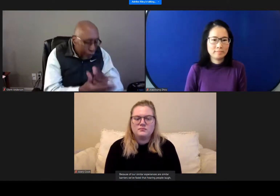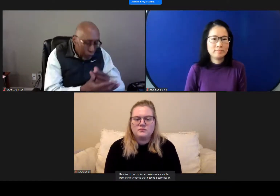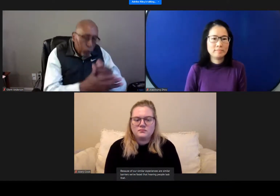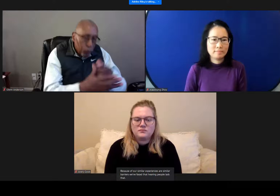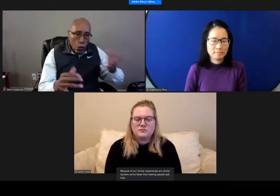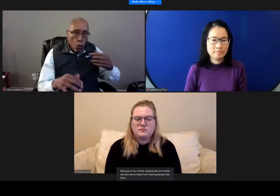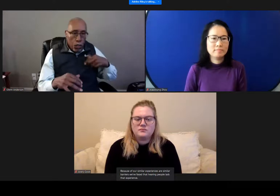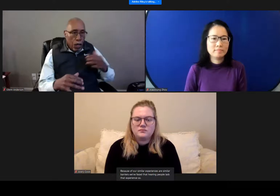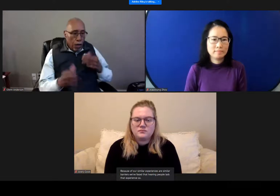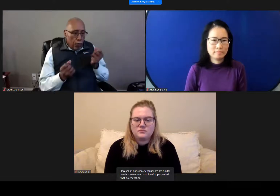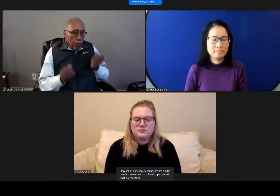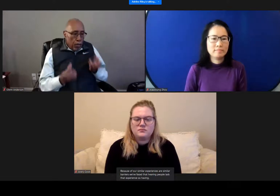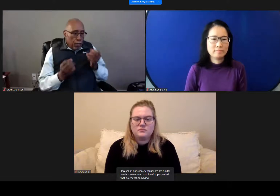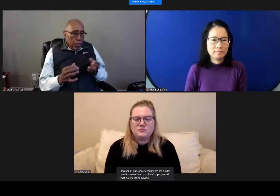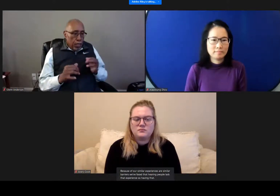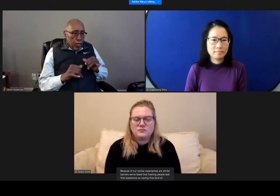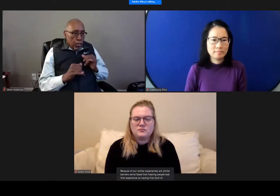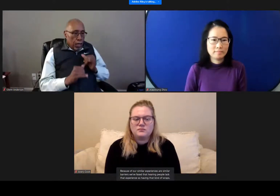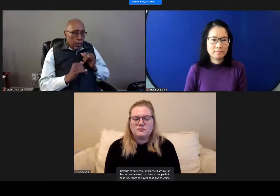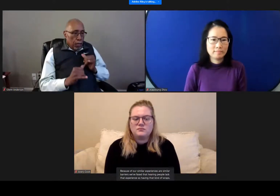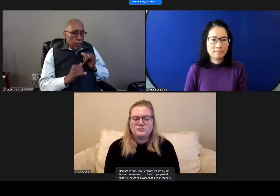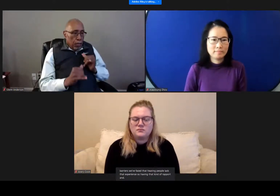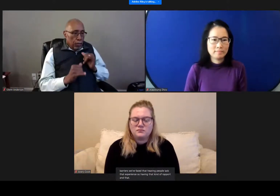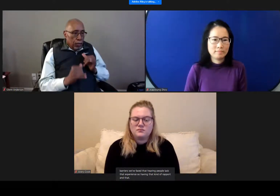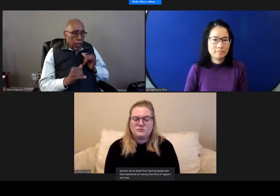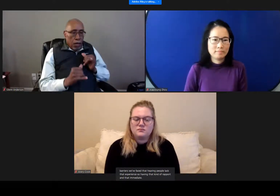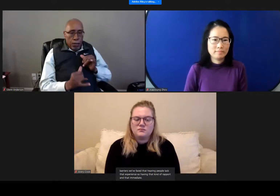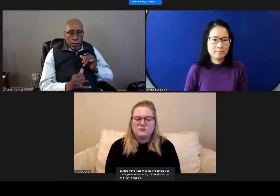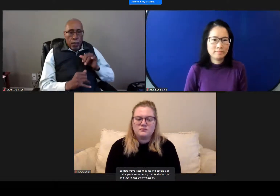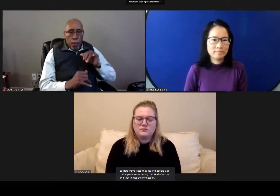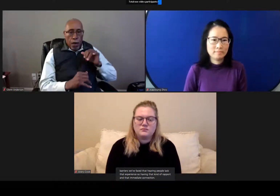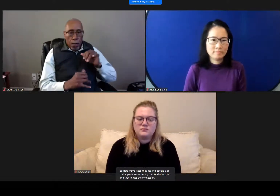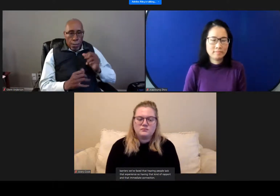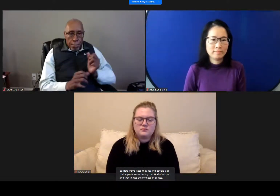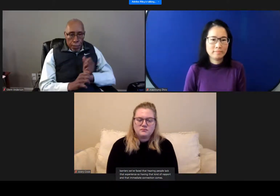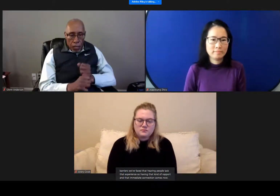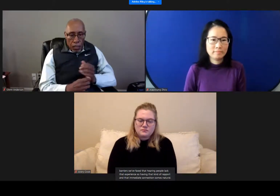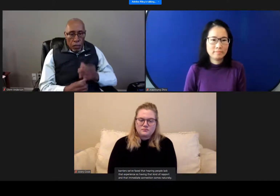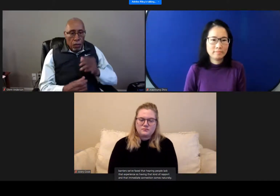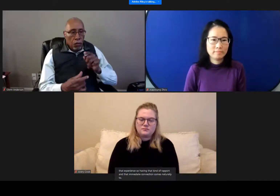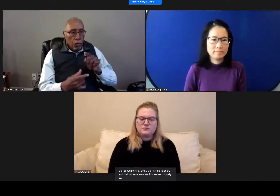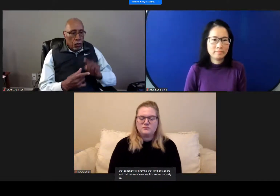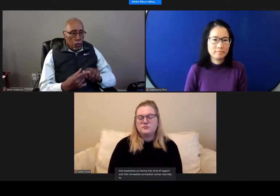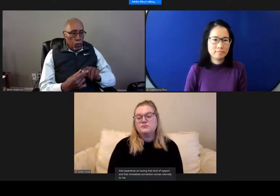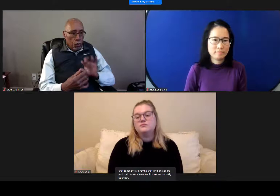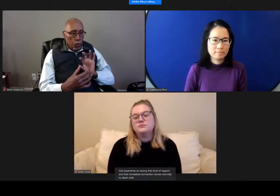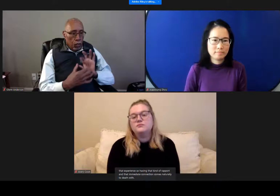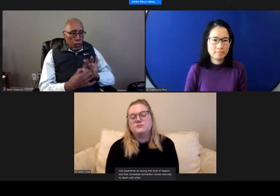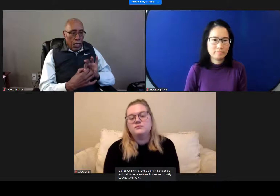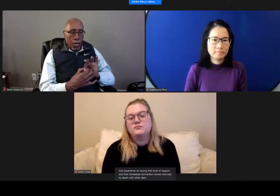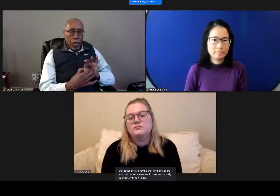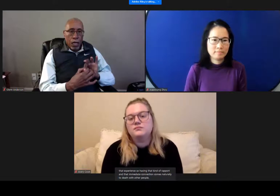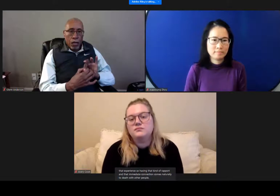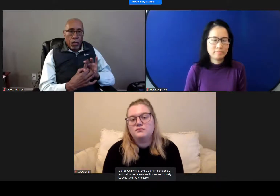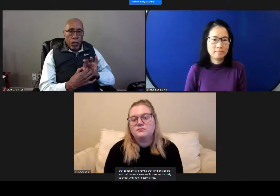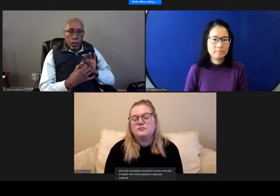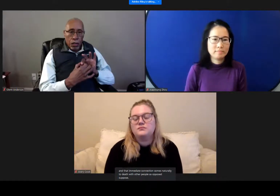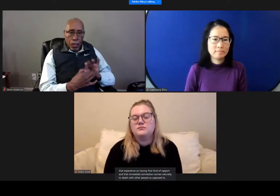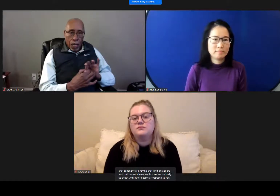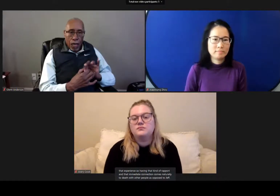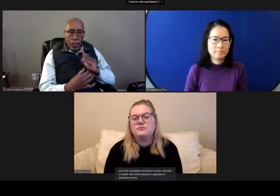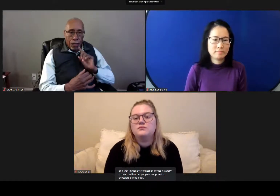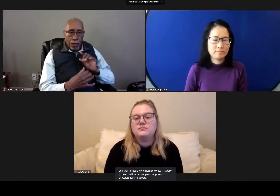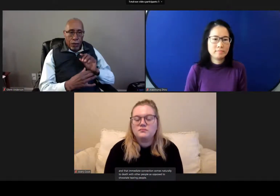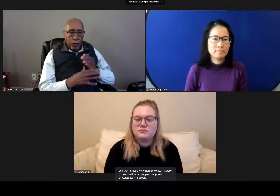that experience. So having that kind of rapport and that immediate connection comes naturally to deaf with other deaf people as opposed to deaf with